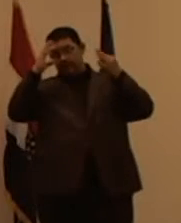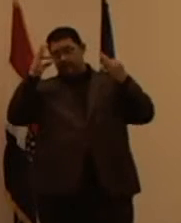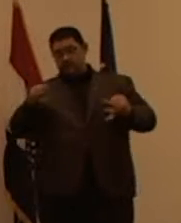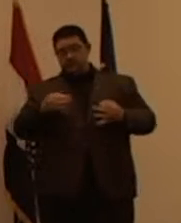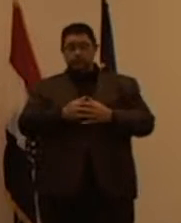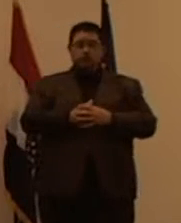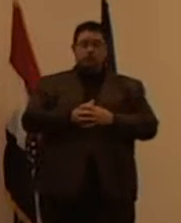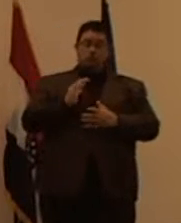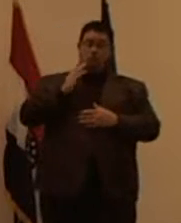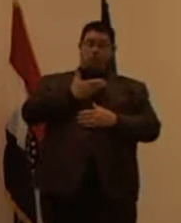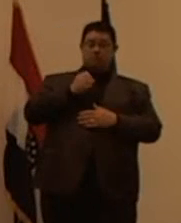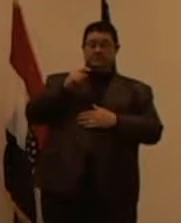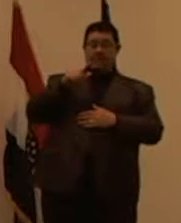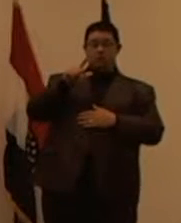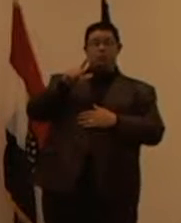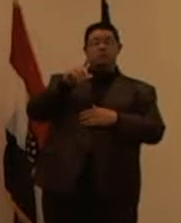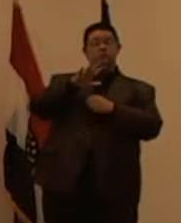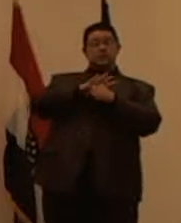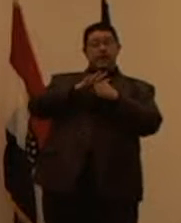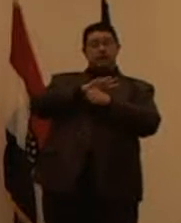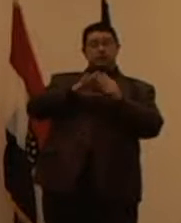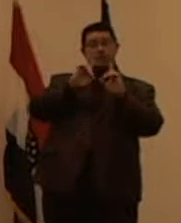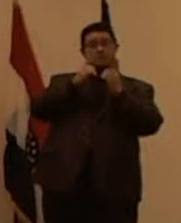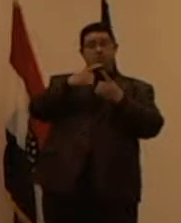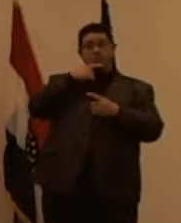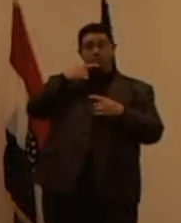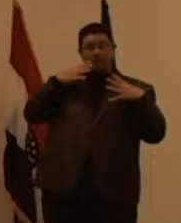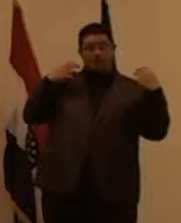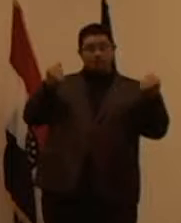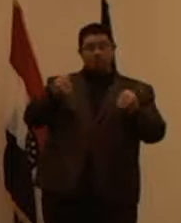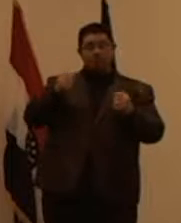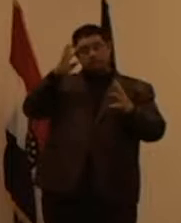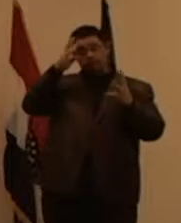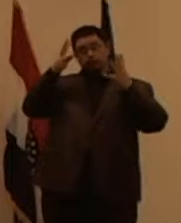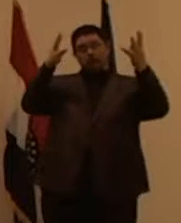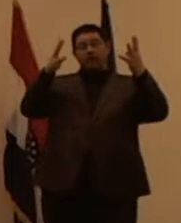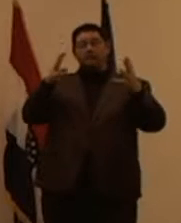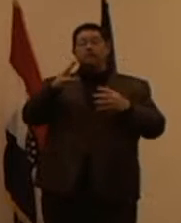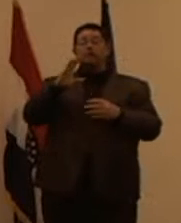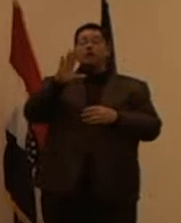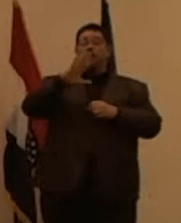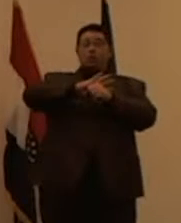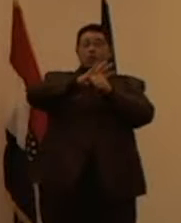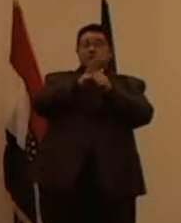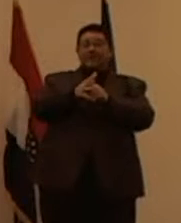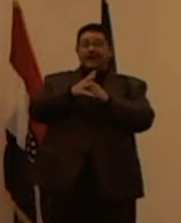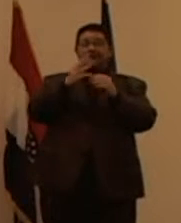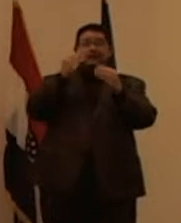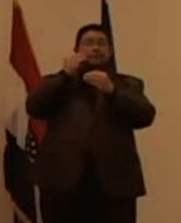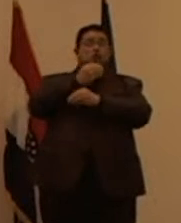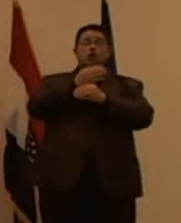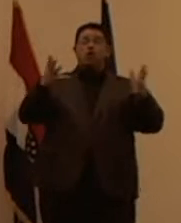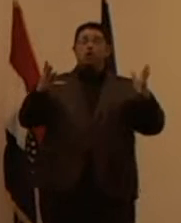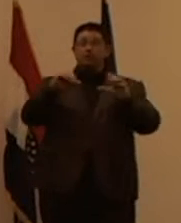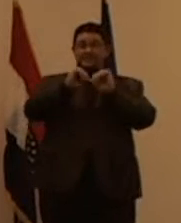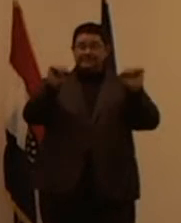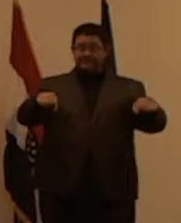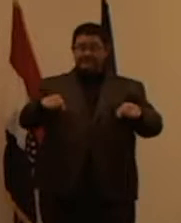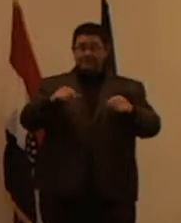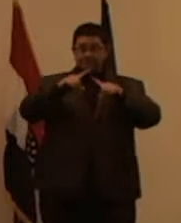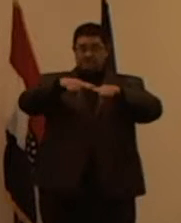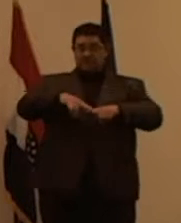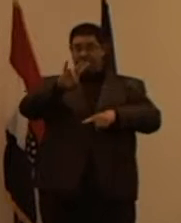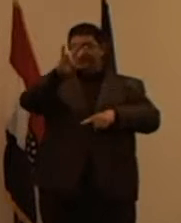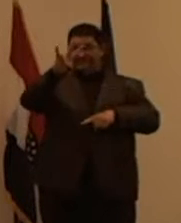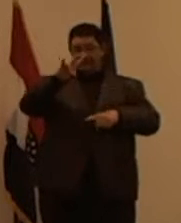our St. Louis County Department of Public Health has created a COVID-19 alert system based on 7 pieces of